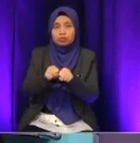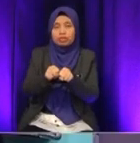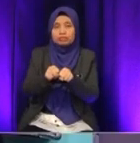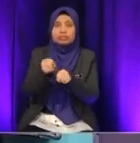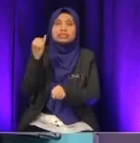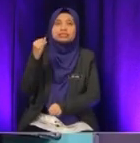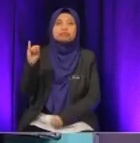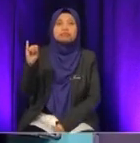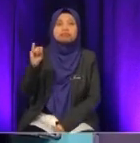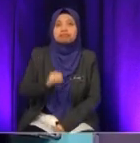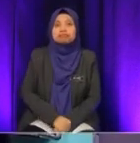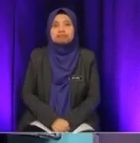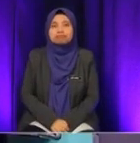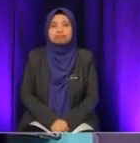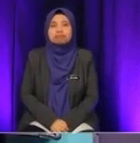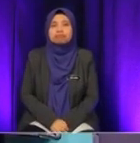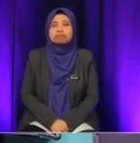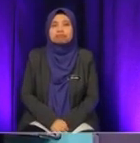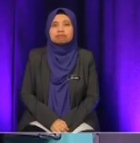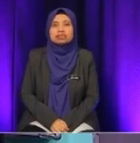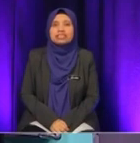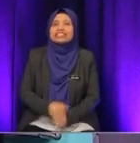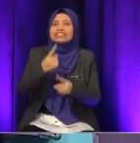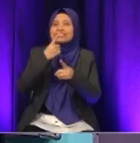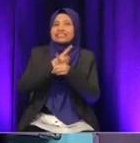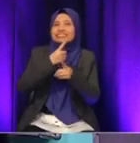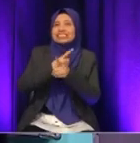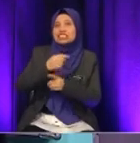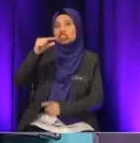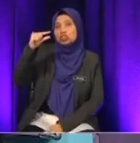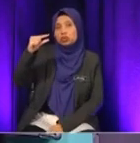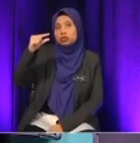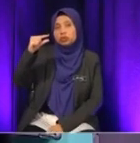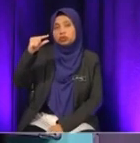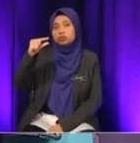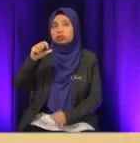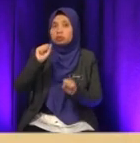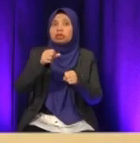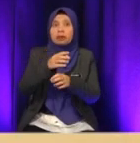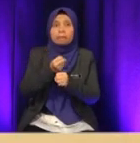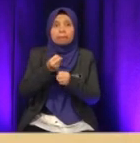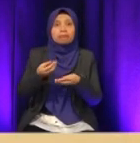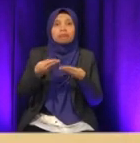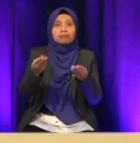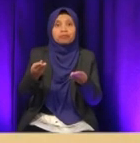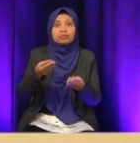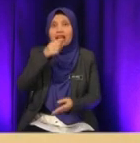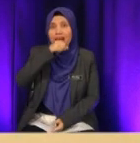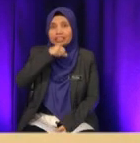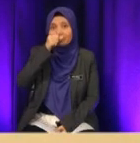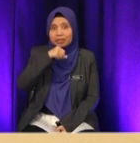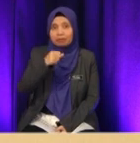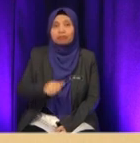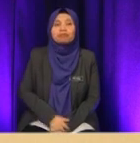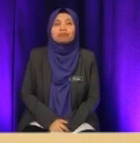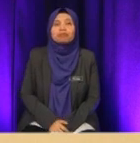out. So yes, why do we see? Okay. G. Yes. Okay. So can we award our students with ice cream sticks? Of course. So